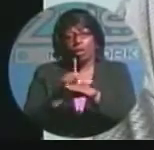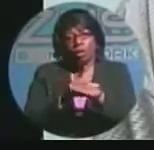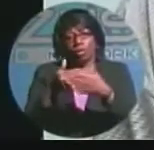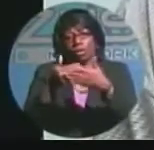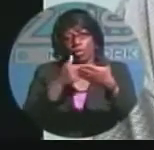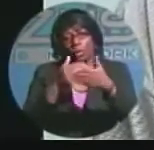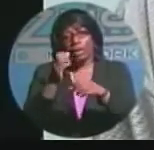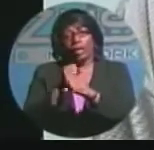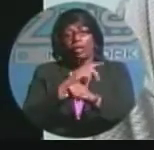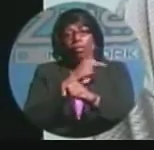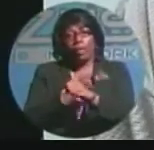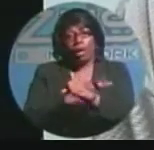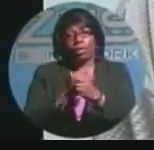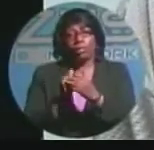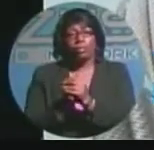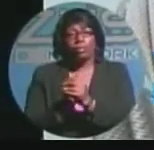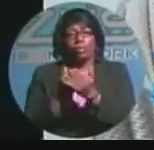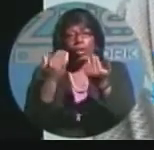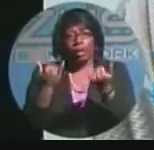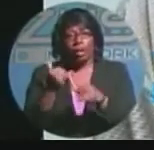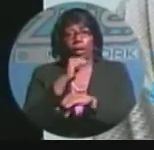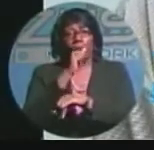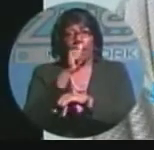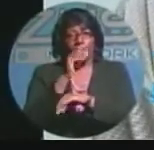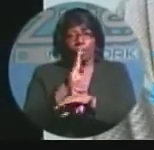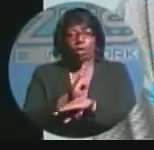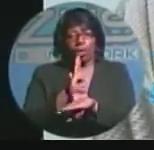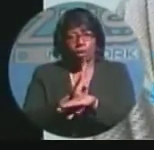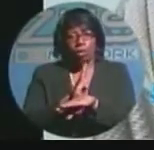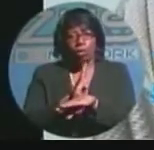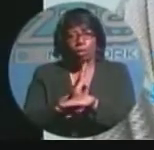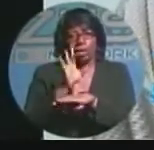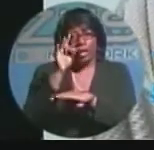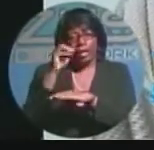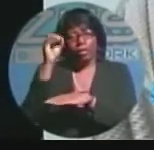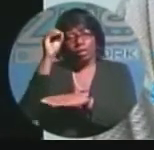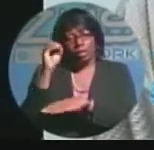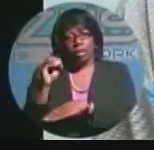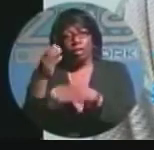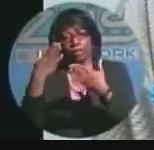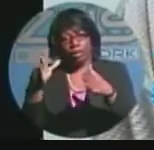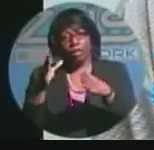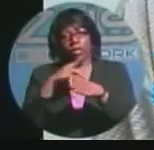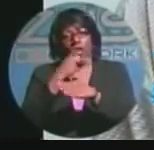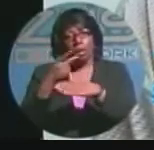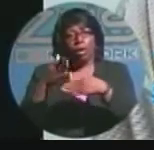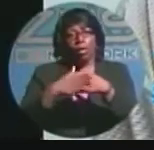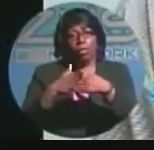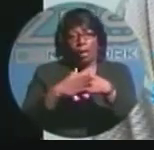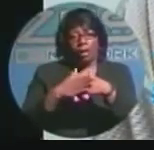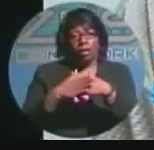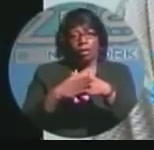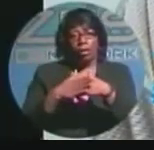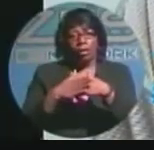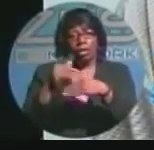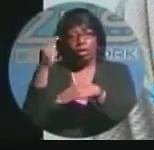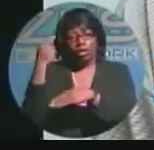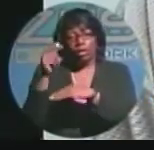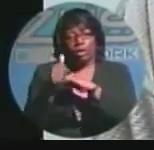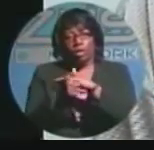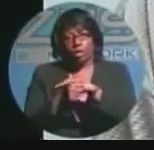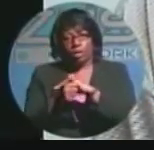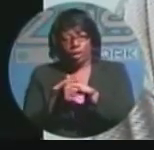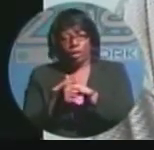Abaco, 80% of electricity is restored. In Abaco Keys, Grand Turtle Key, 85% is restored.